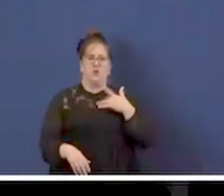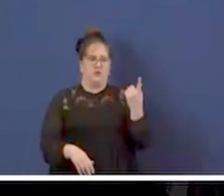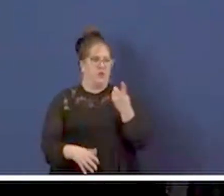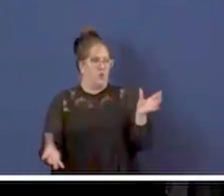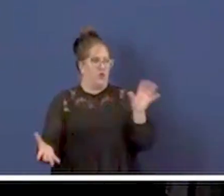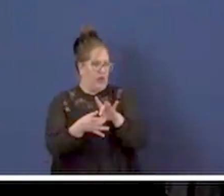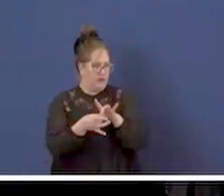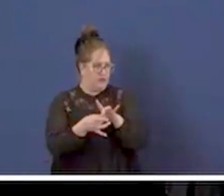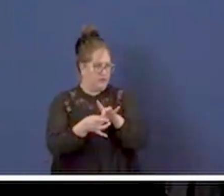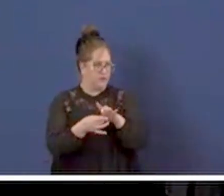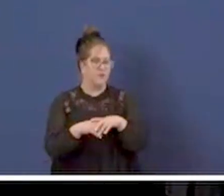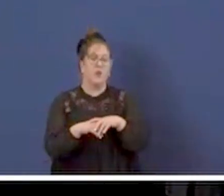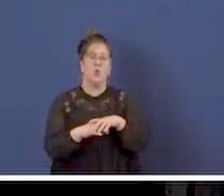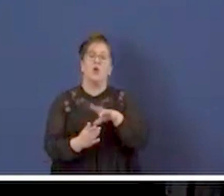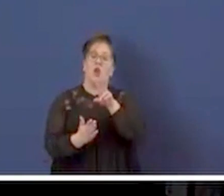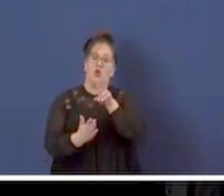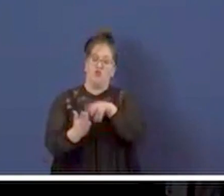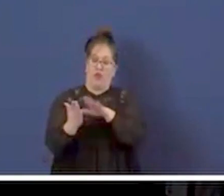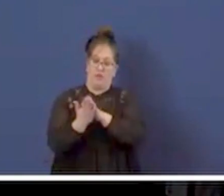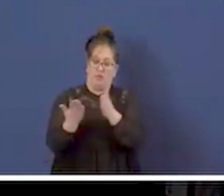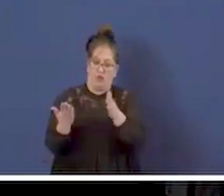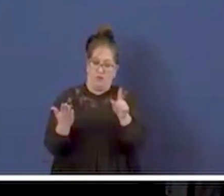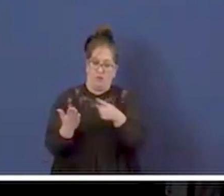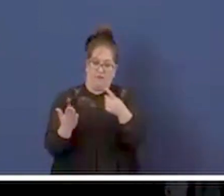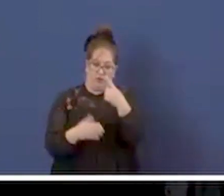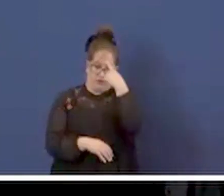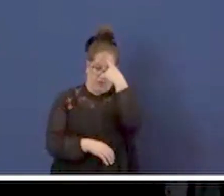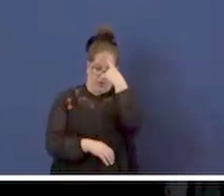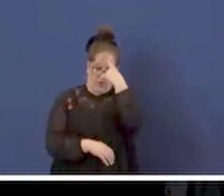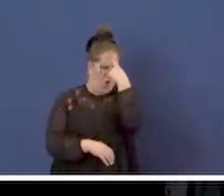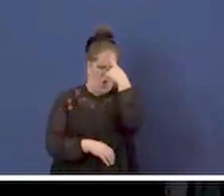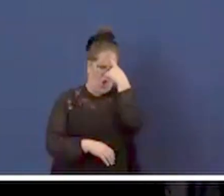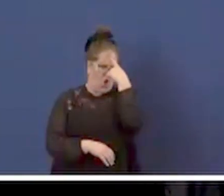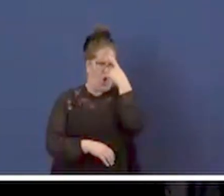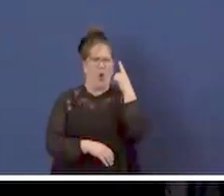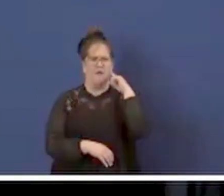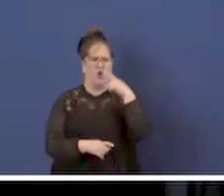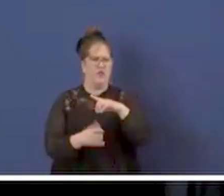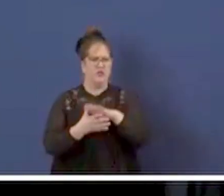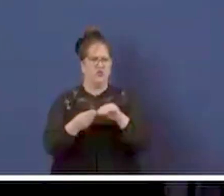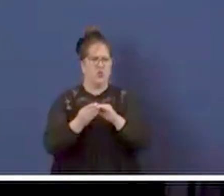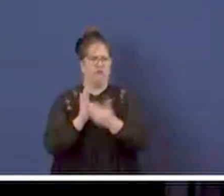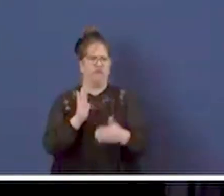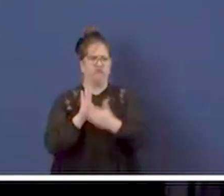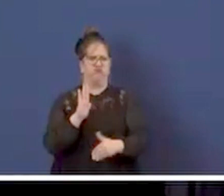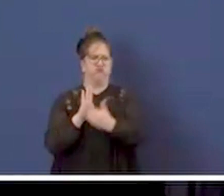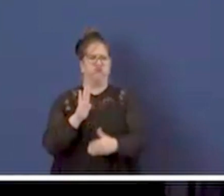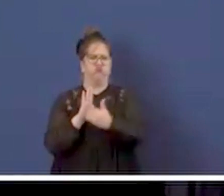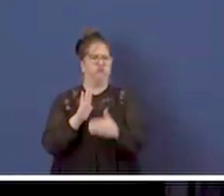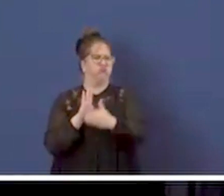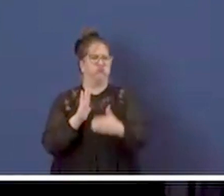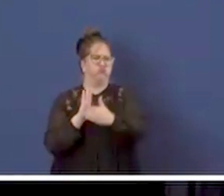with. When I read this book, my first thought was, I've heard this story 1,000 times. I mean,